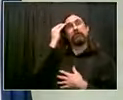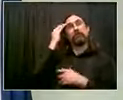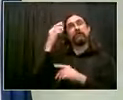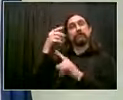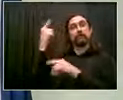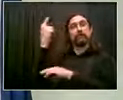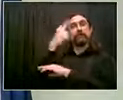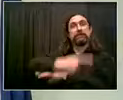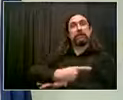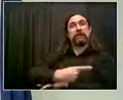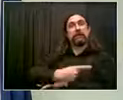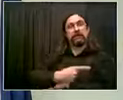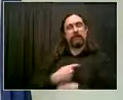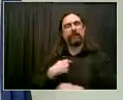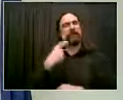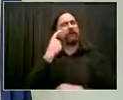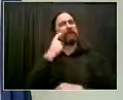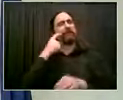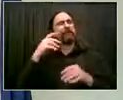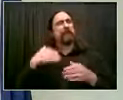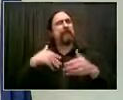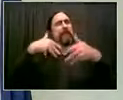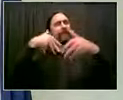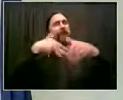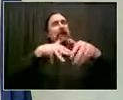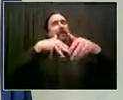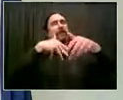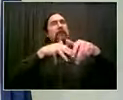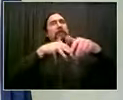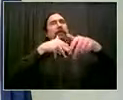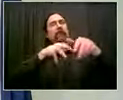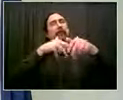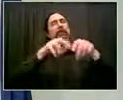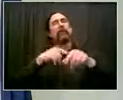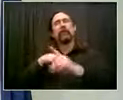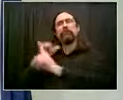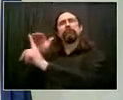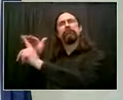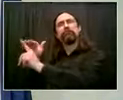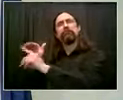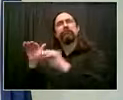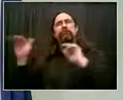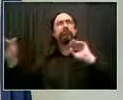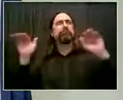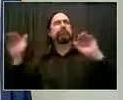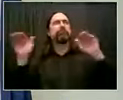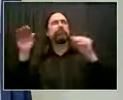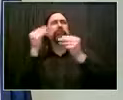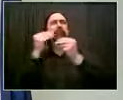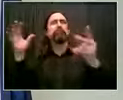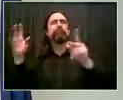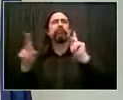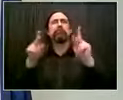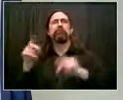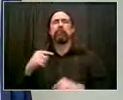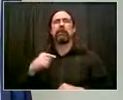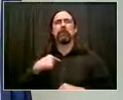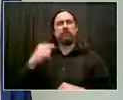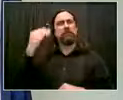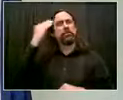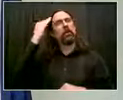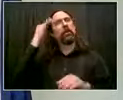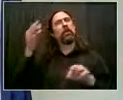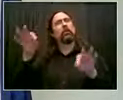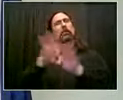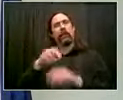marched right in the belly of the beast, right through those areas in the Bronx where these gang members sit and they're